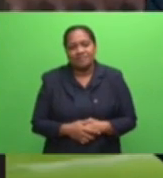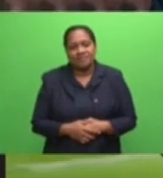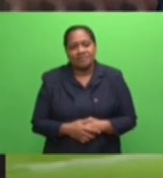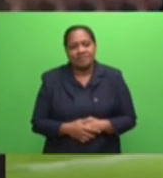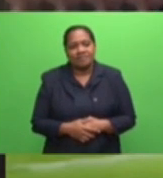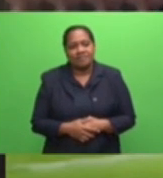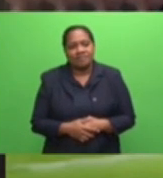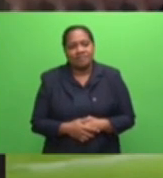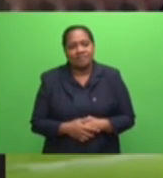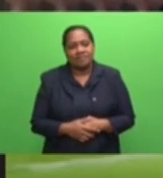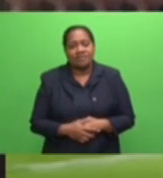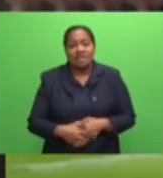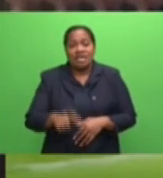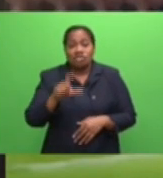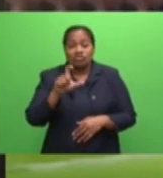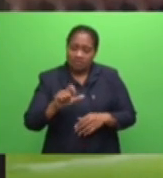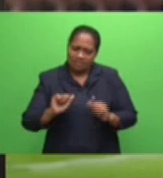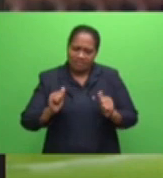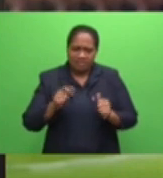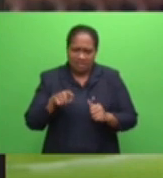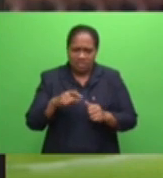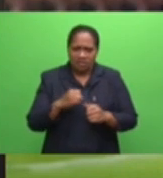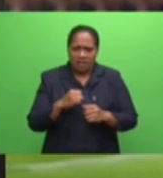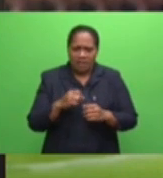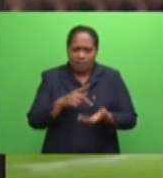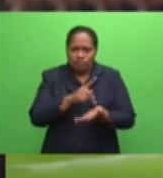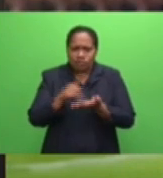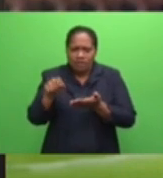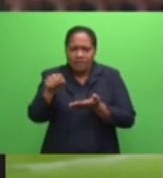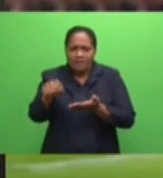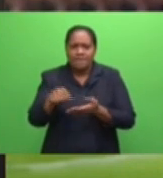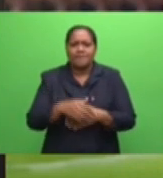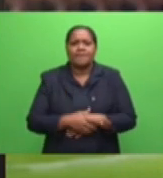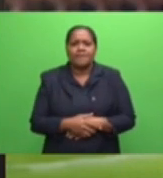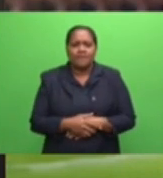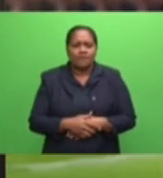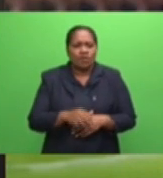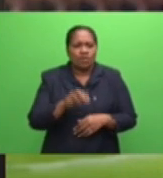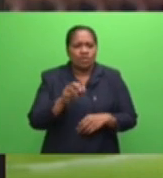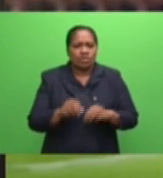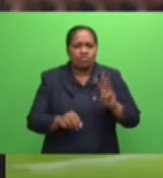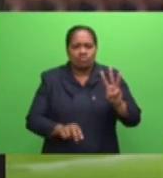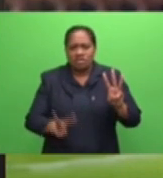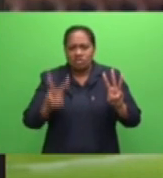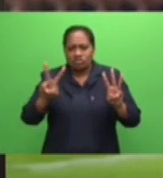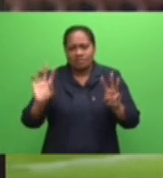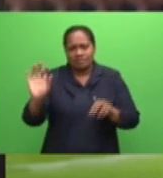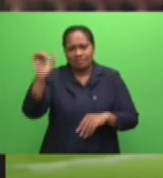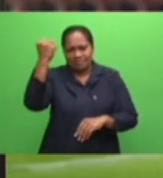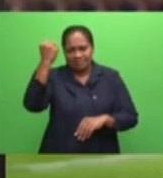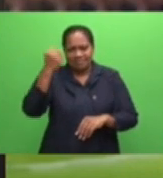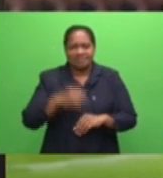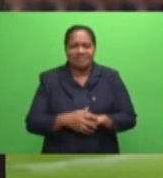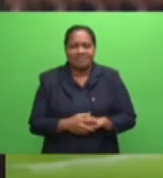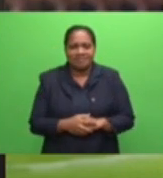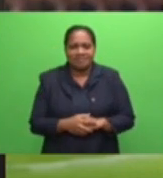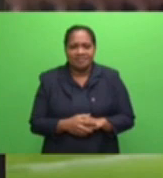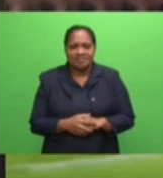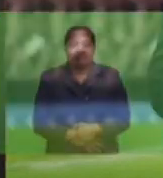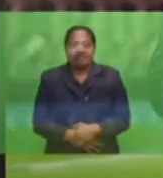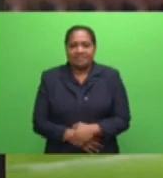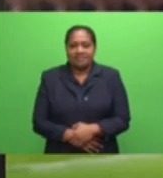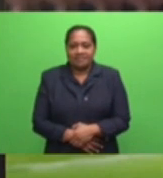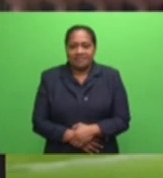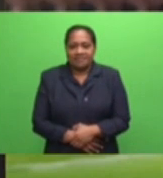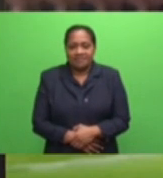further strengthened its position in the Premier League's top four with a 3-2 victory over Crystal Palace in an entertaining encounter this